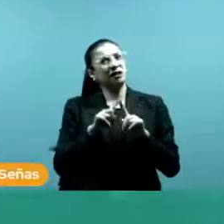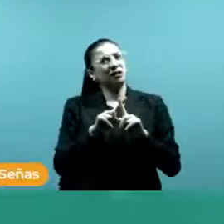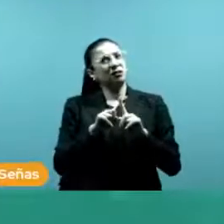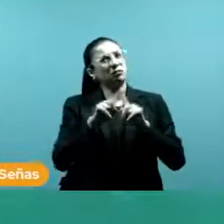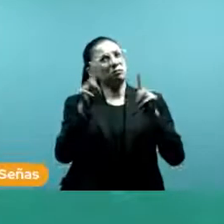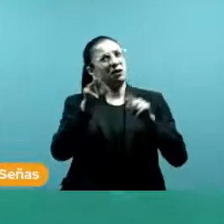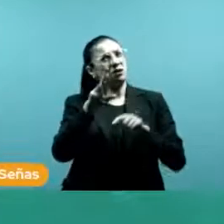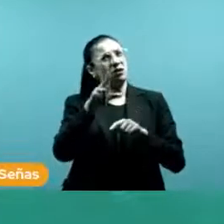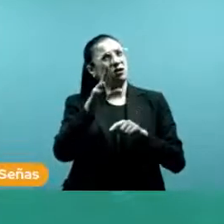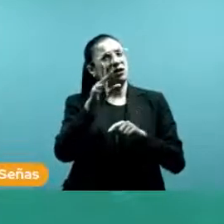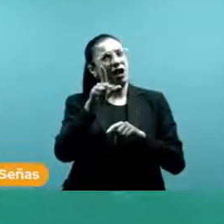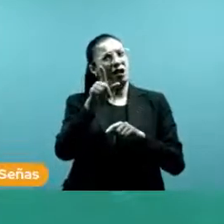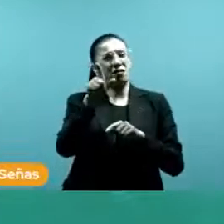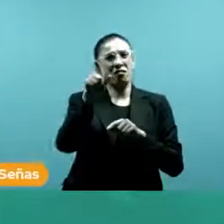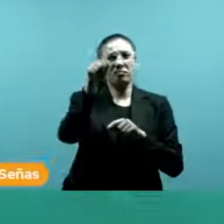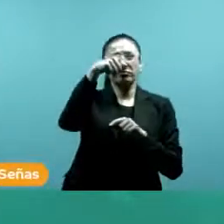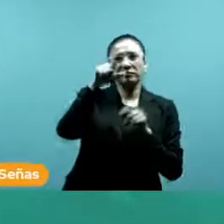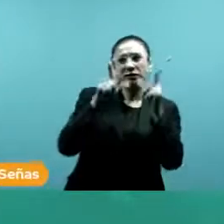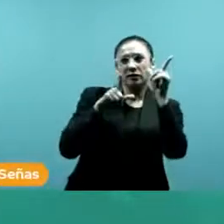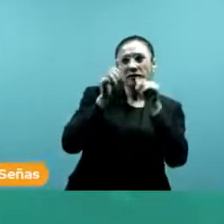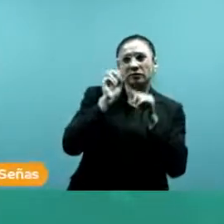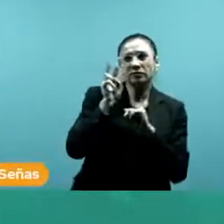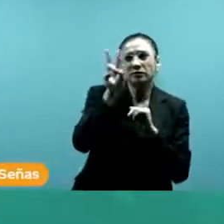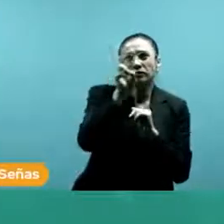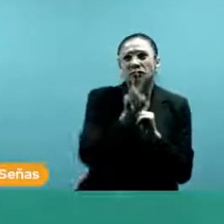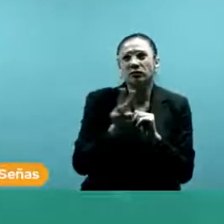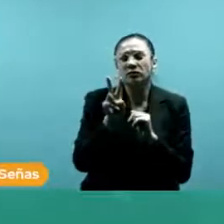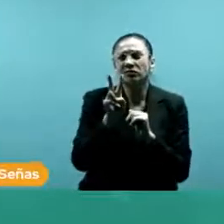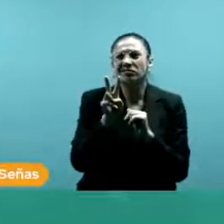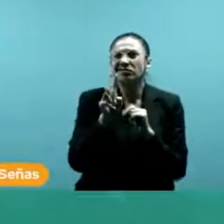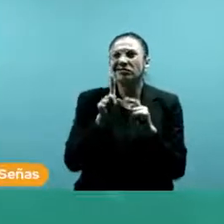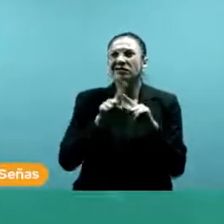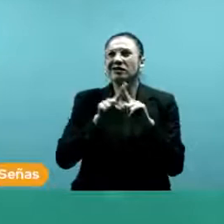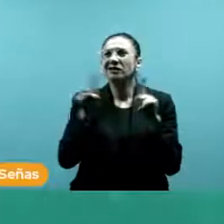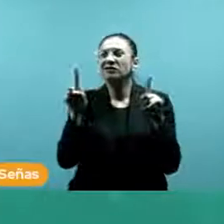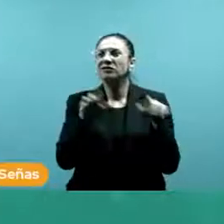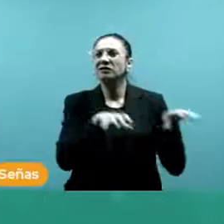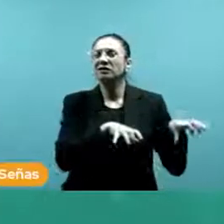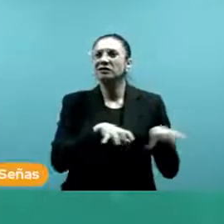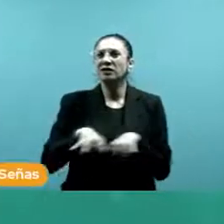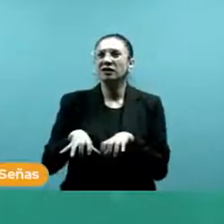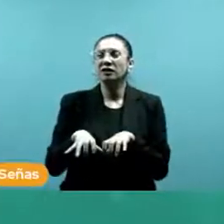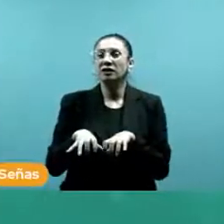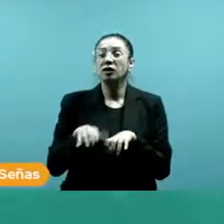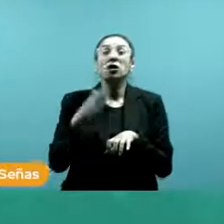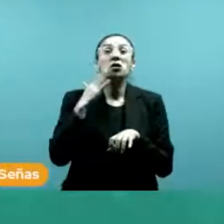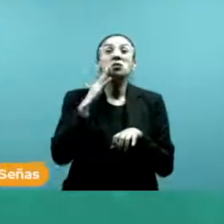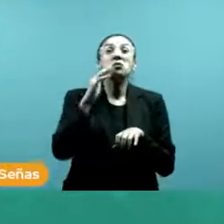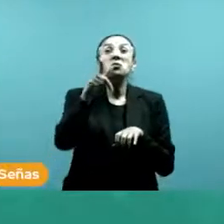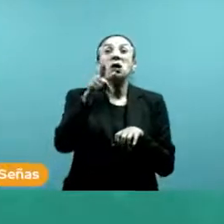picture went viral, the Auschwitz cuando Memorial also esta reacted fotografía to se volvió this viral, situation.